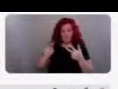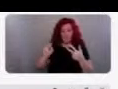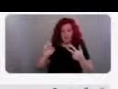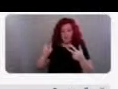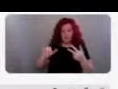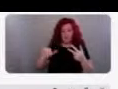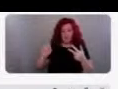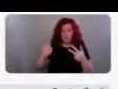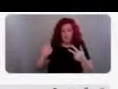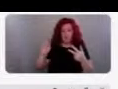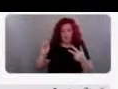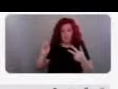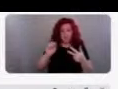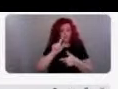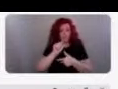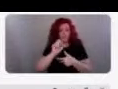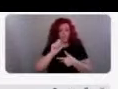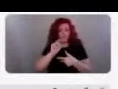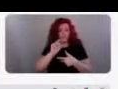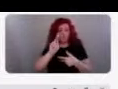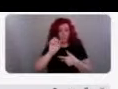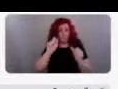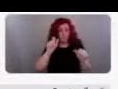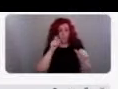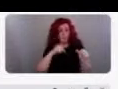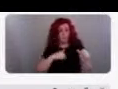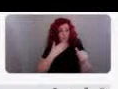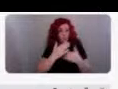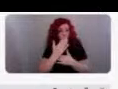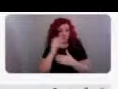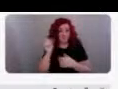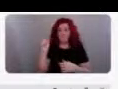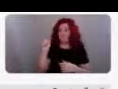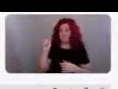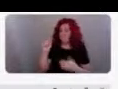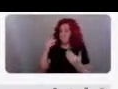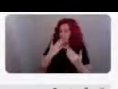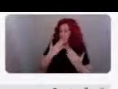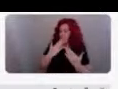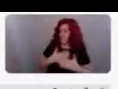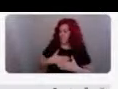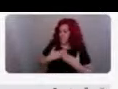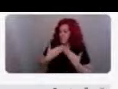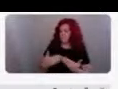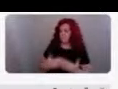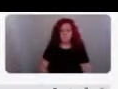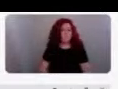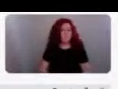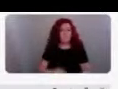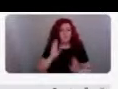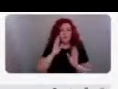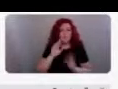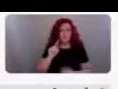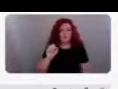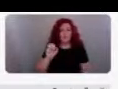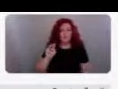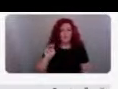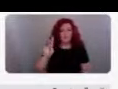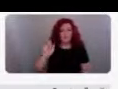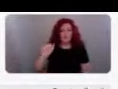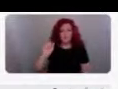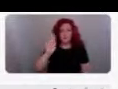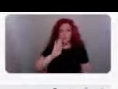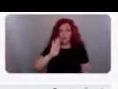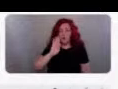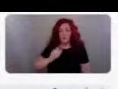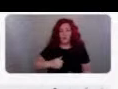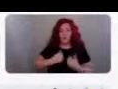me um yes good morning can you guys hear me yes thank you please proceed hi my name is tamika brown and i currently live on